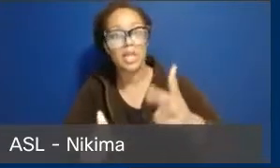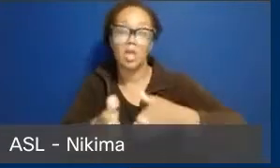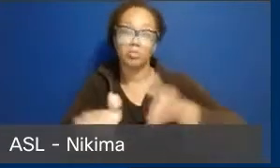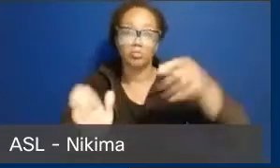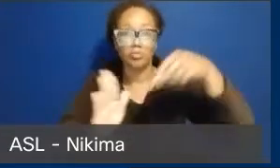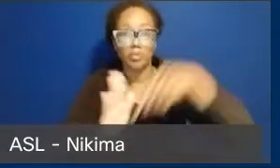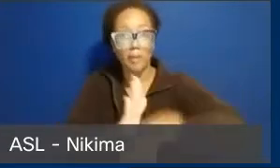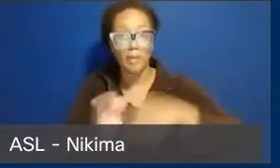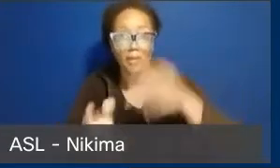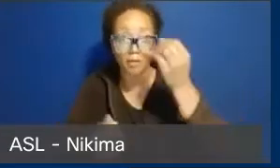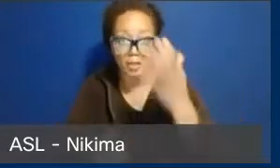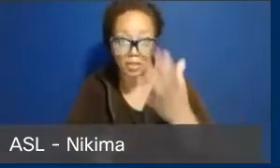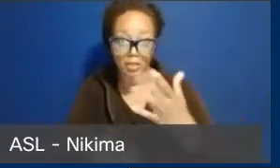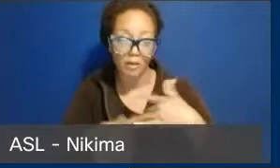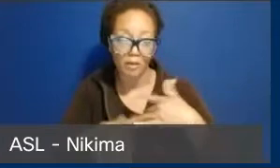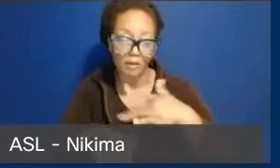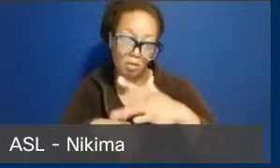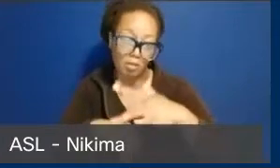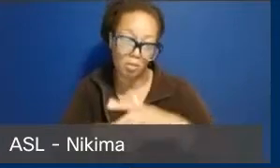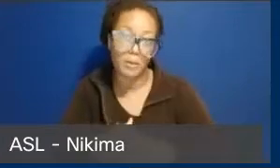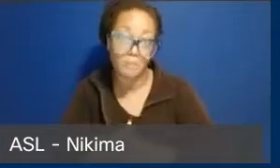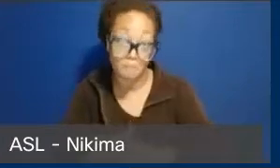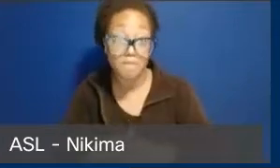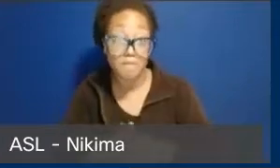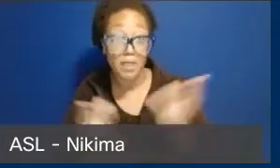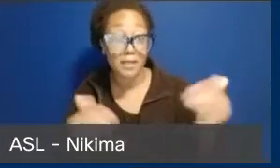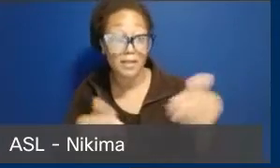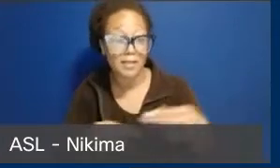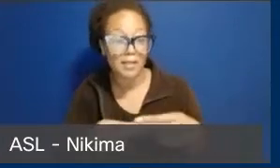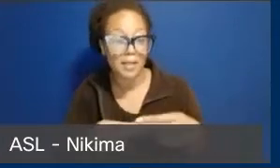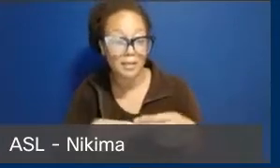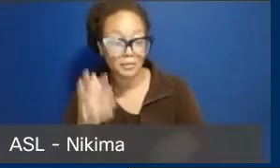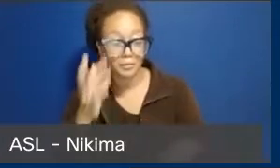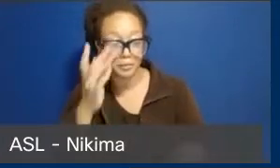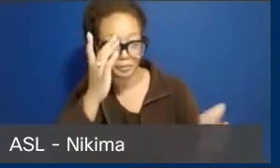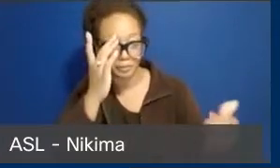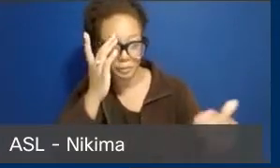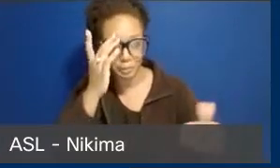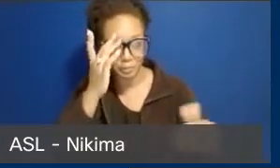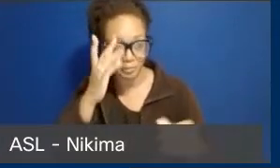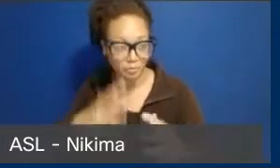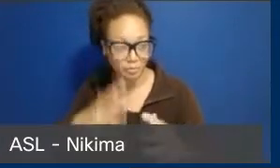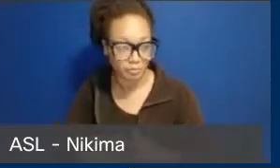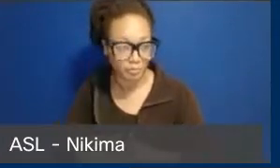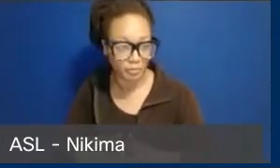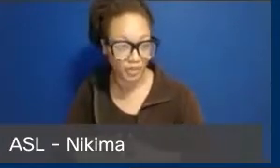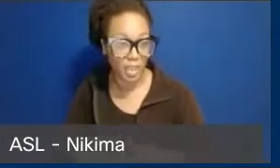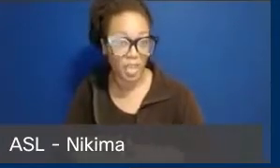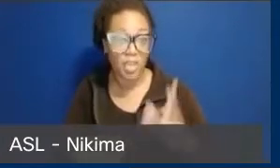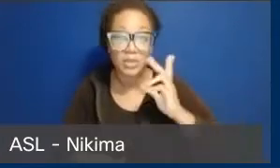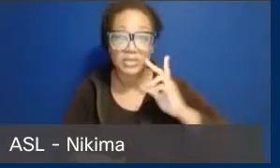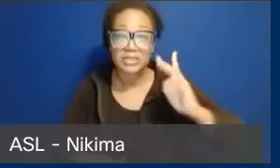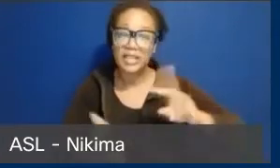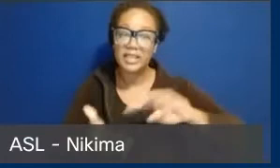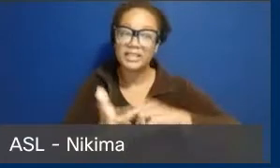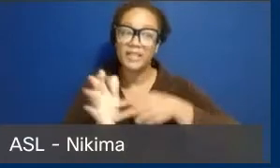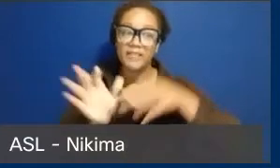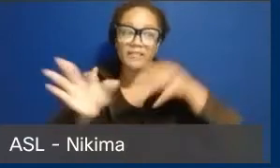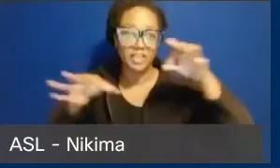have. On this next slide, what we're going to be able to see is the definition